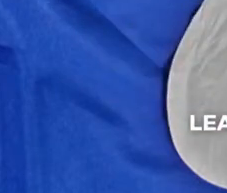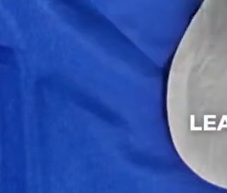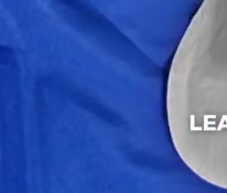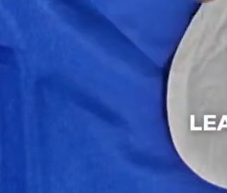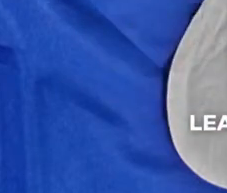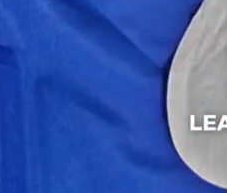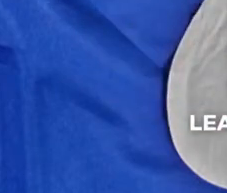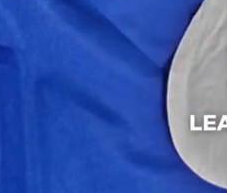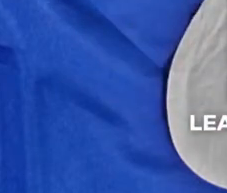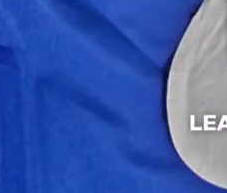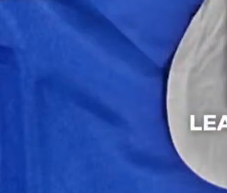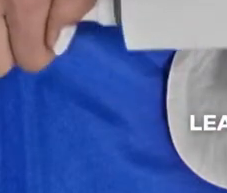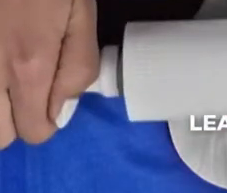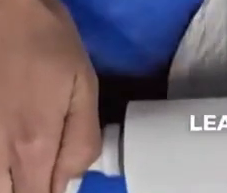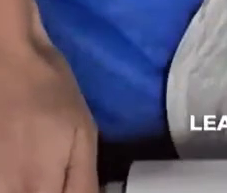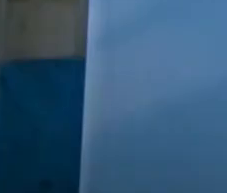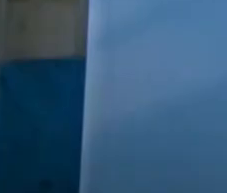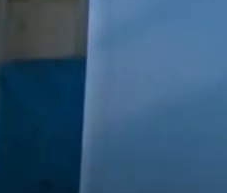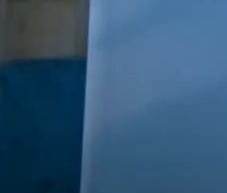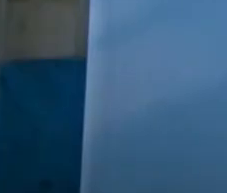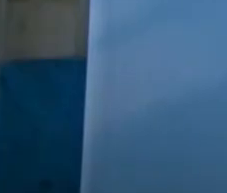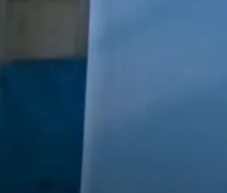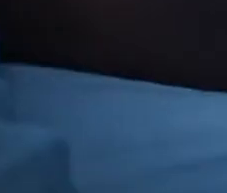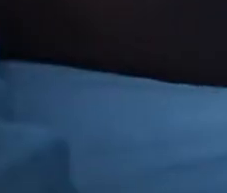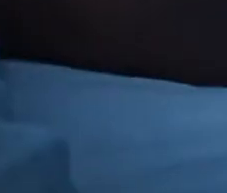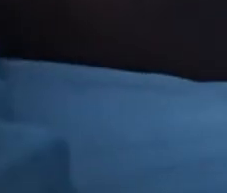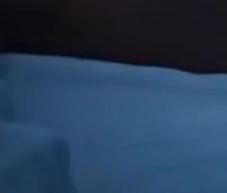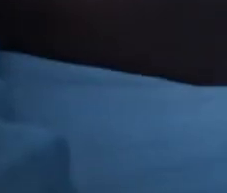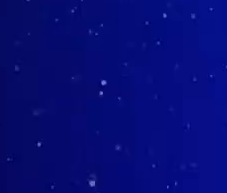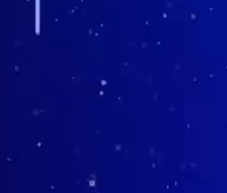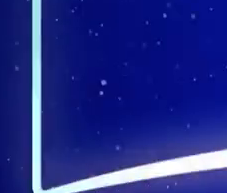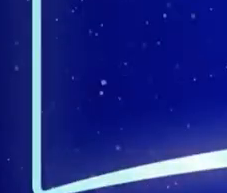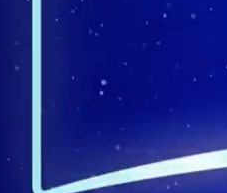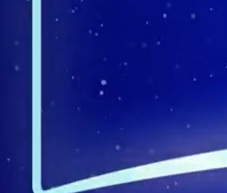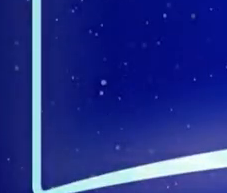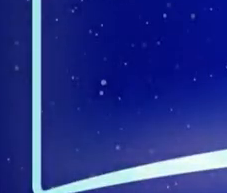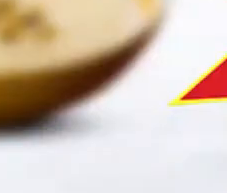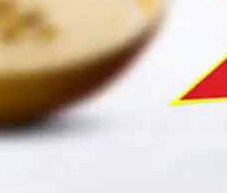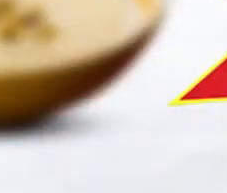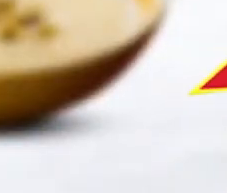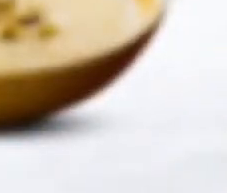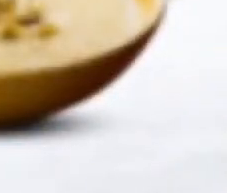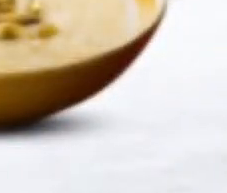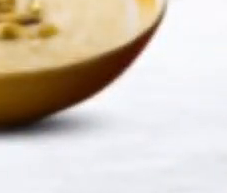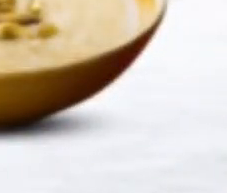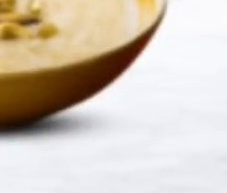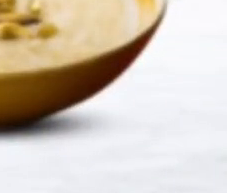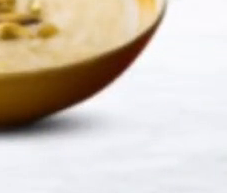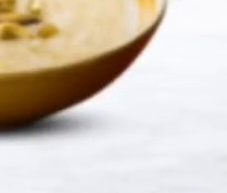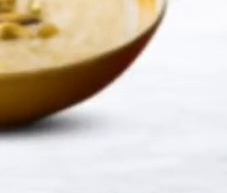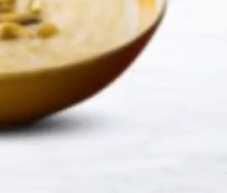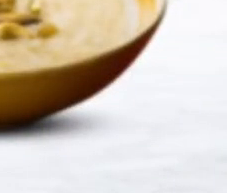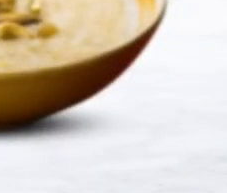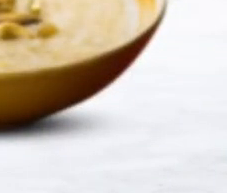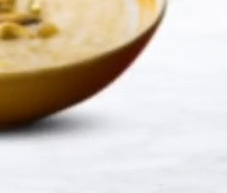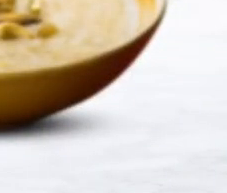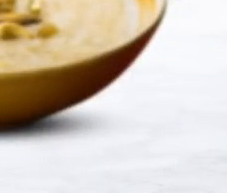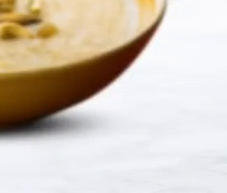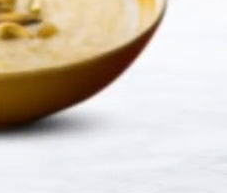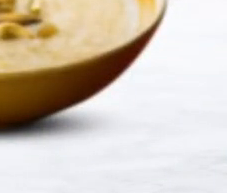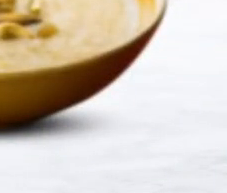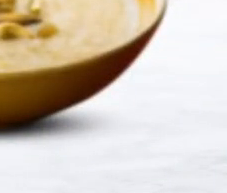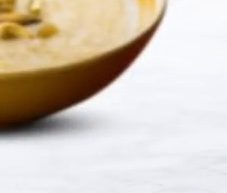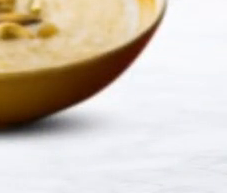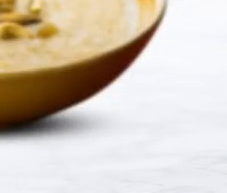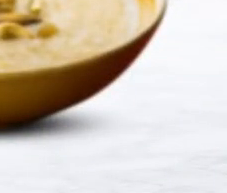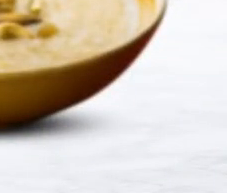the fluid, and keeps it away from your skin. For protected nights without leaks. Always. Chic Leisha Limited, the leading